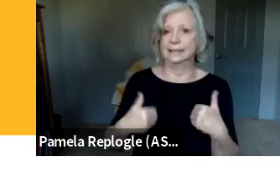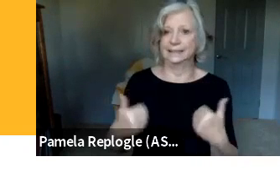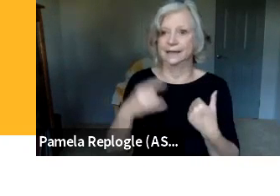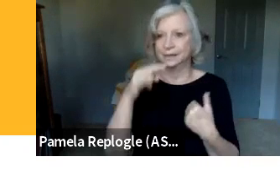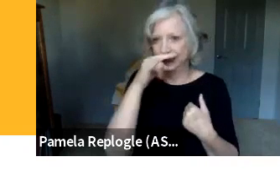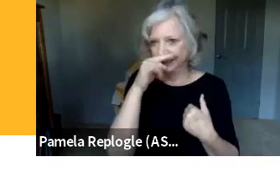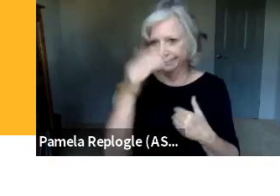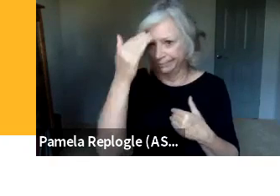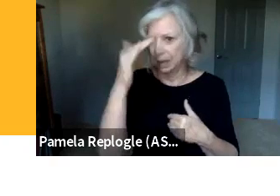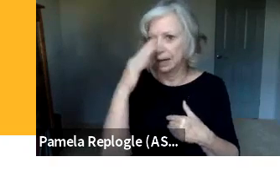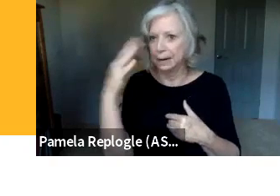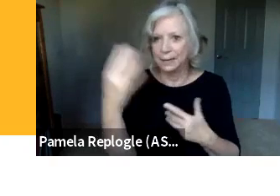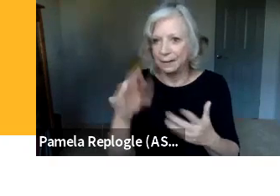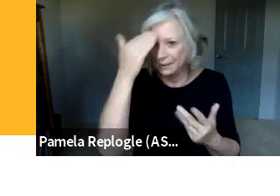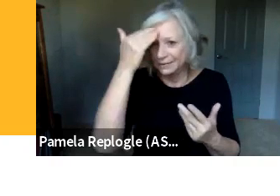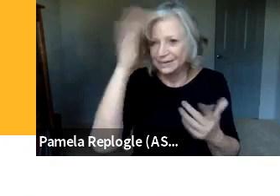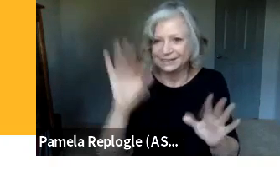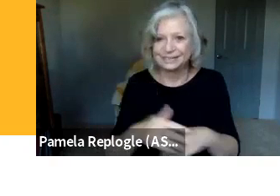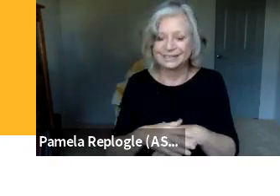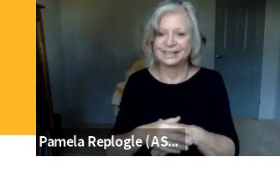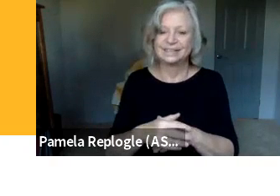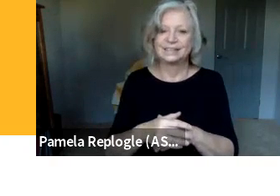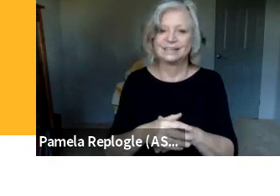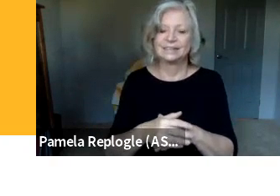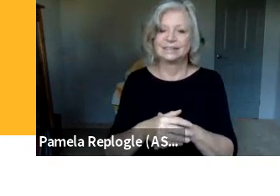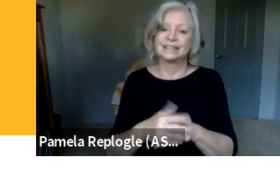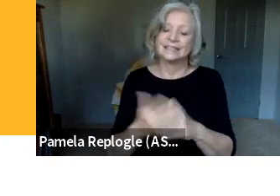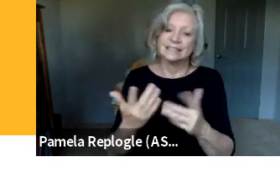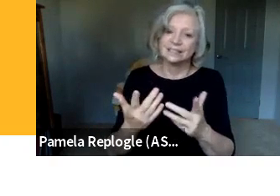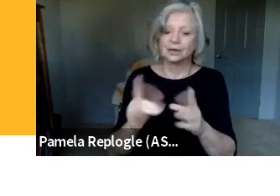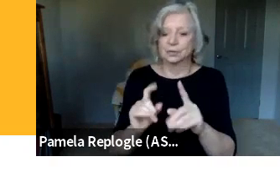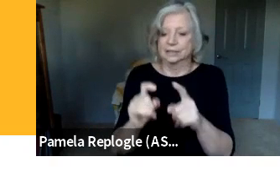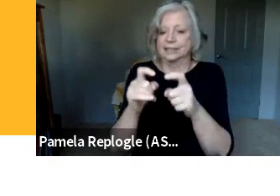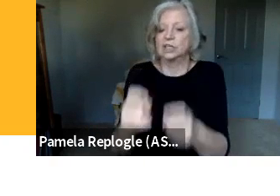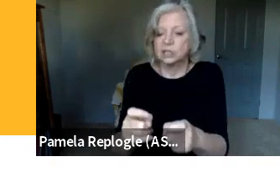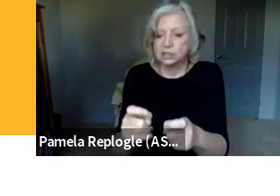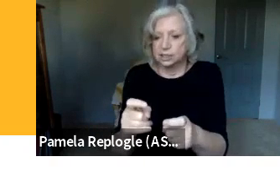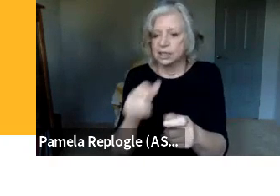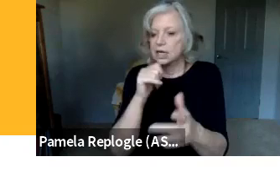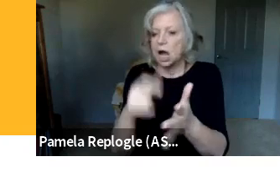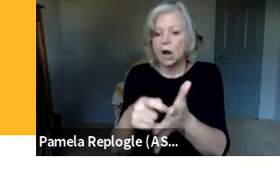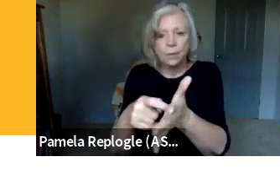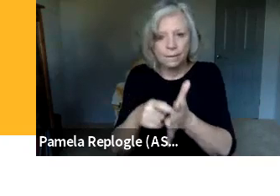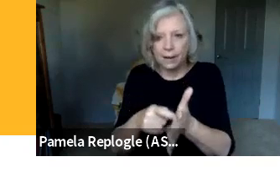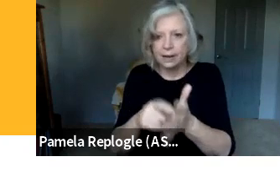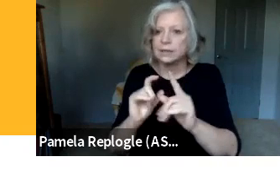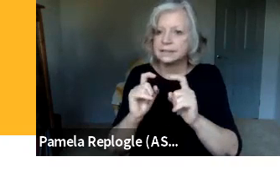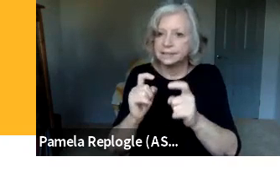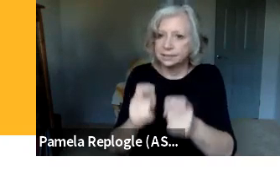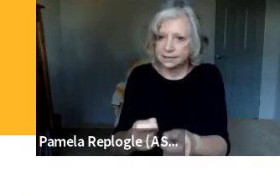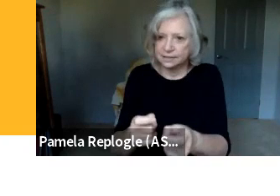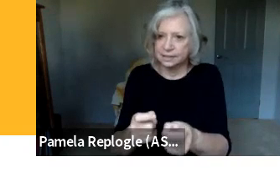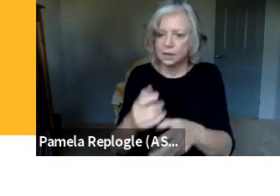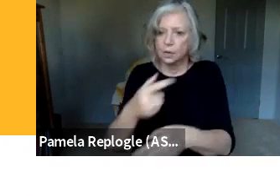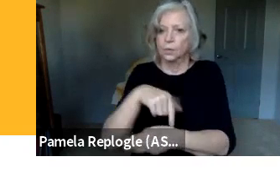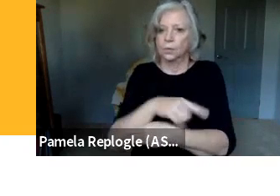children. So again, that is a recommendation, not a requirement. We do hope